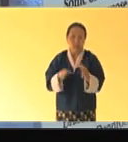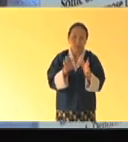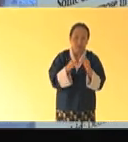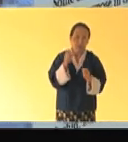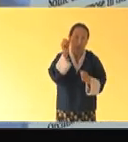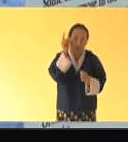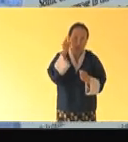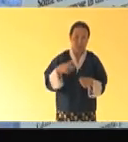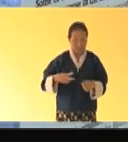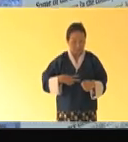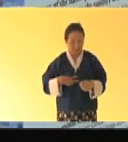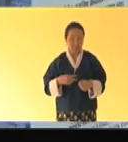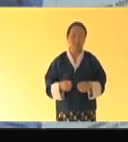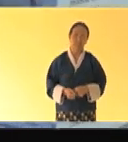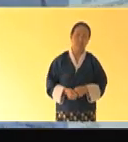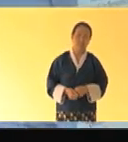texts that we have put.